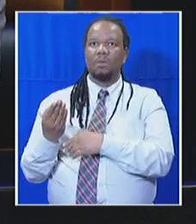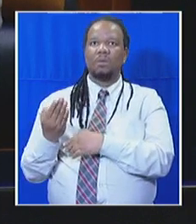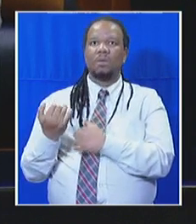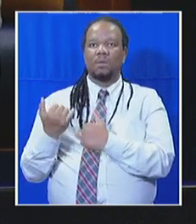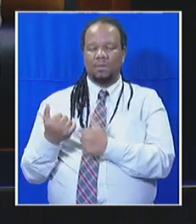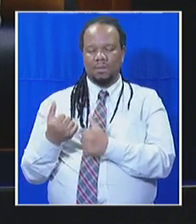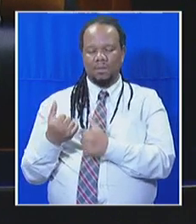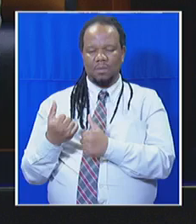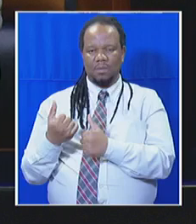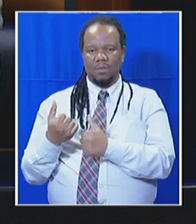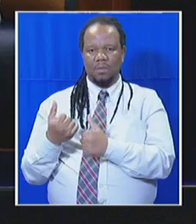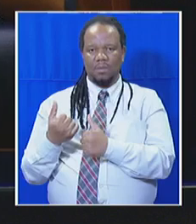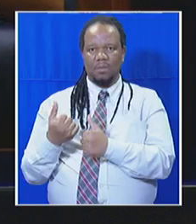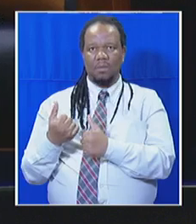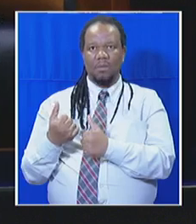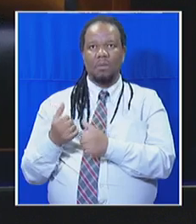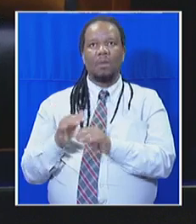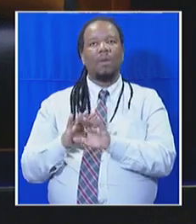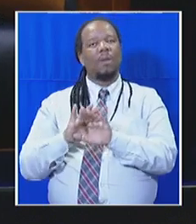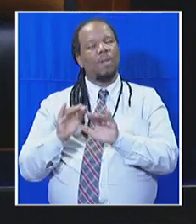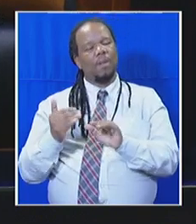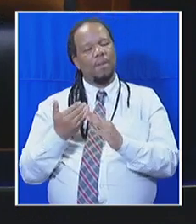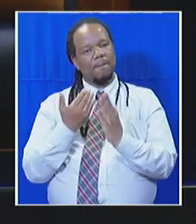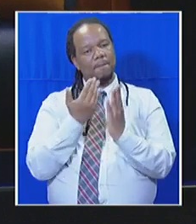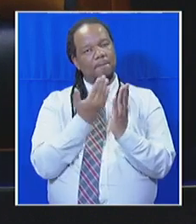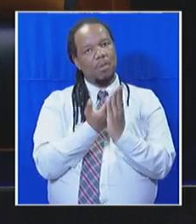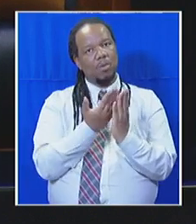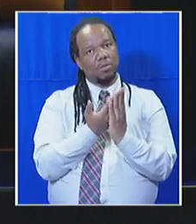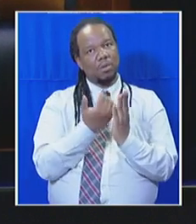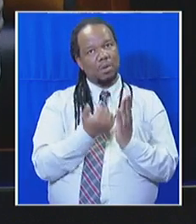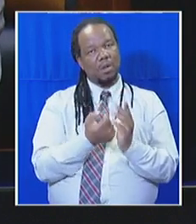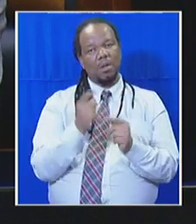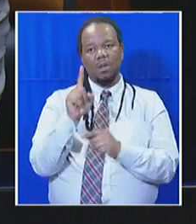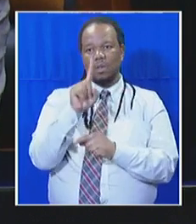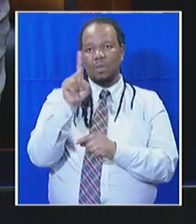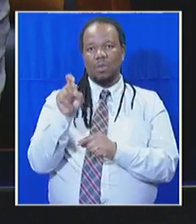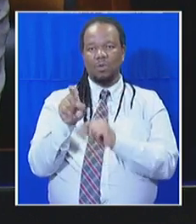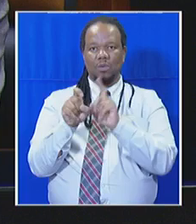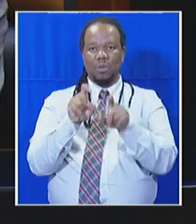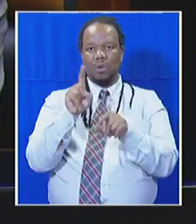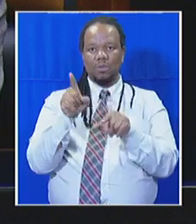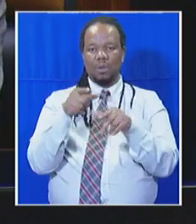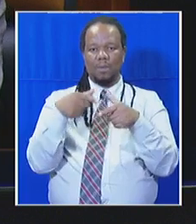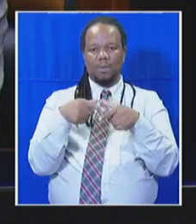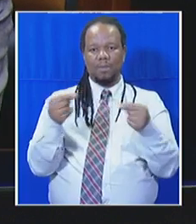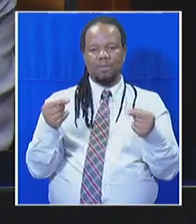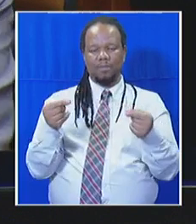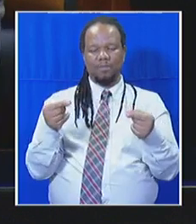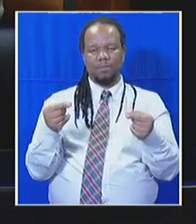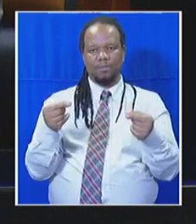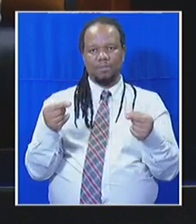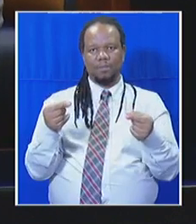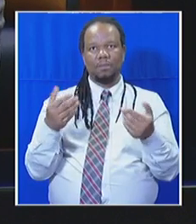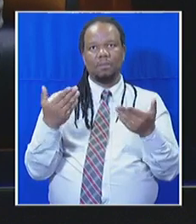with notice of motion. The issue of the questions have now been dispensed of. Does